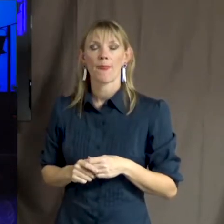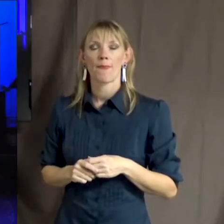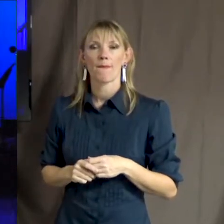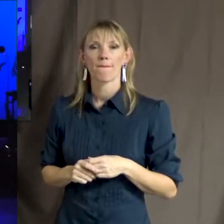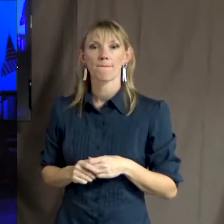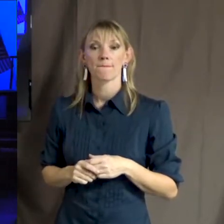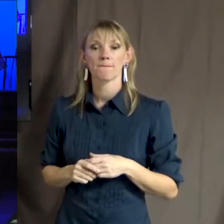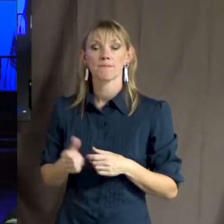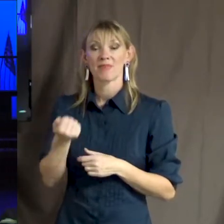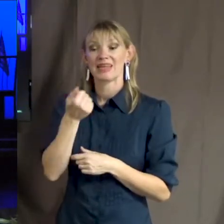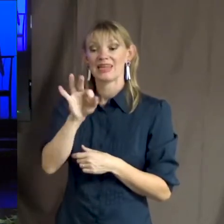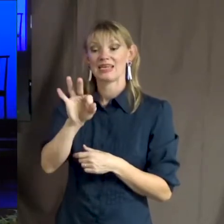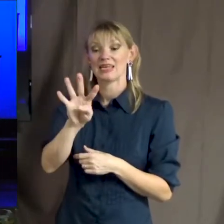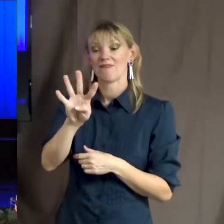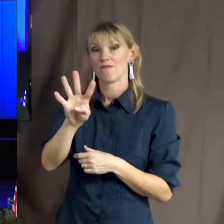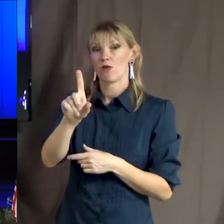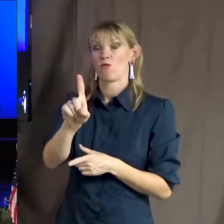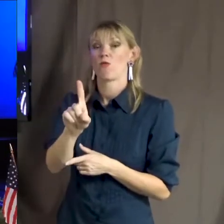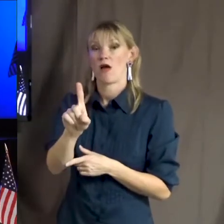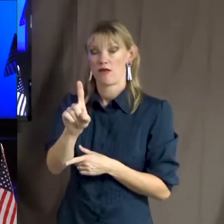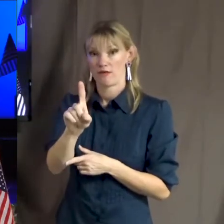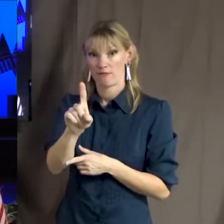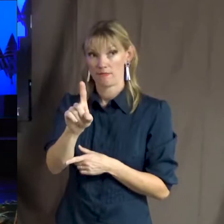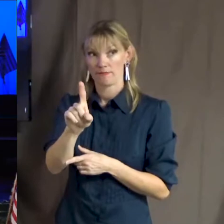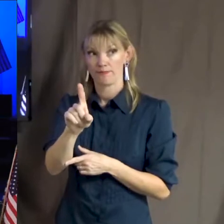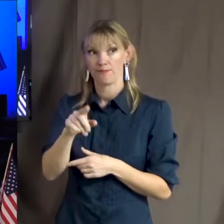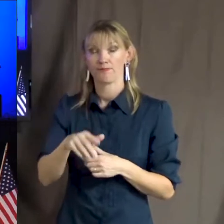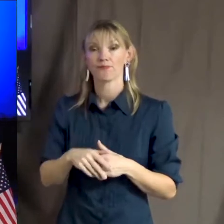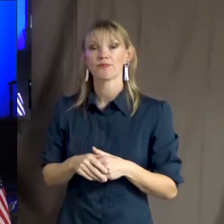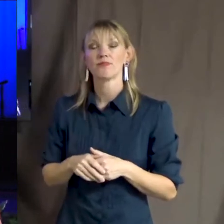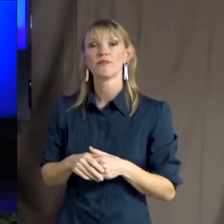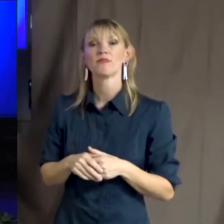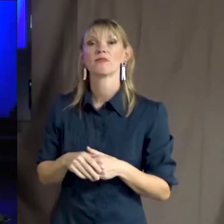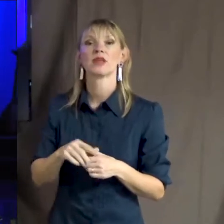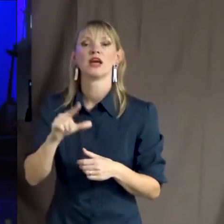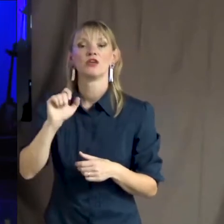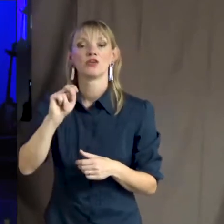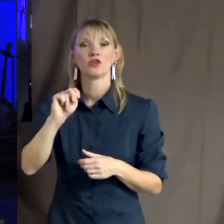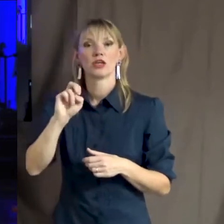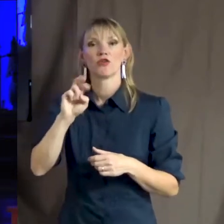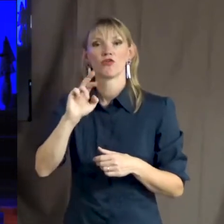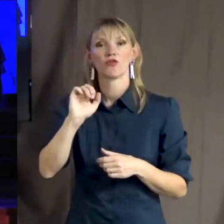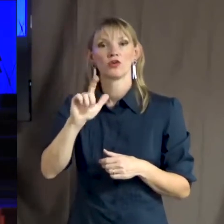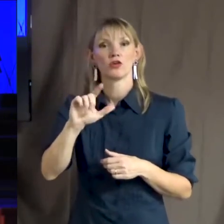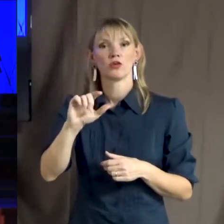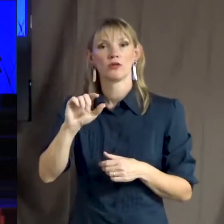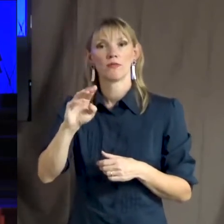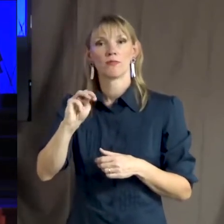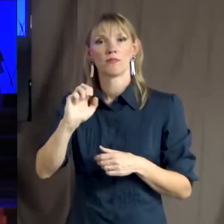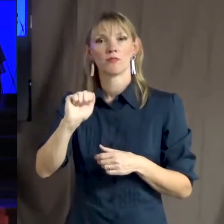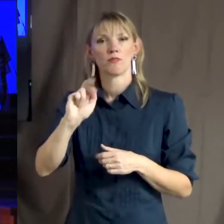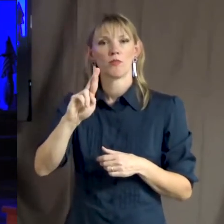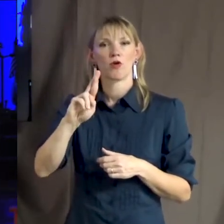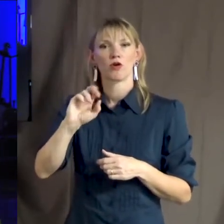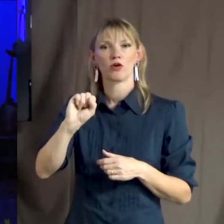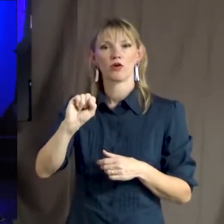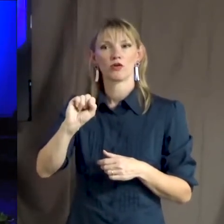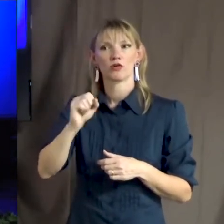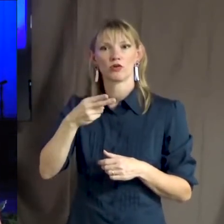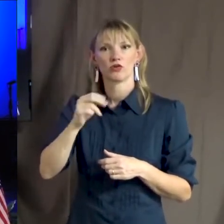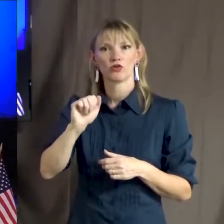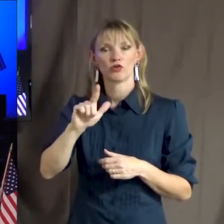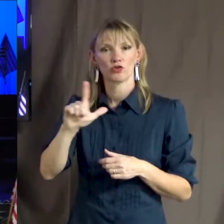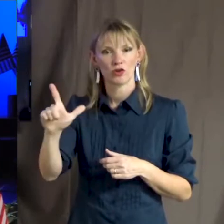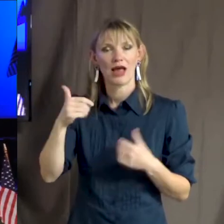In 1941, General George Marshall got an incredible opportunity